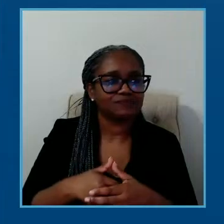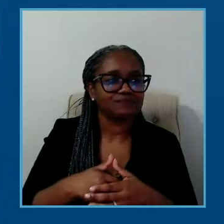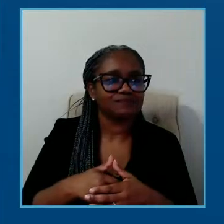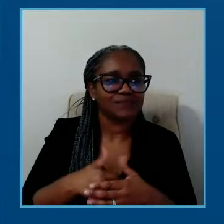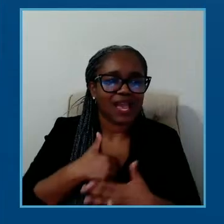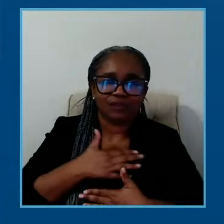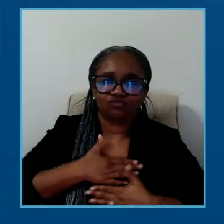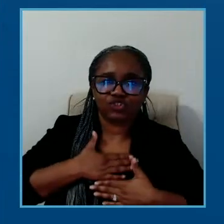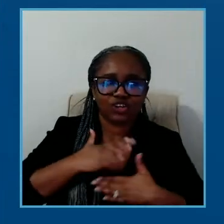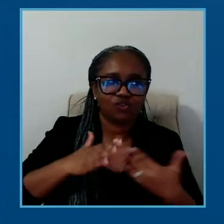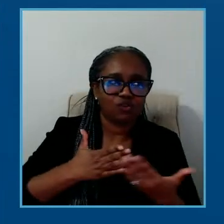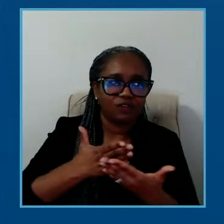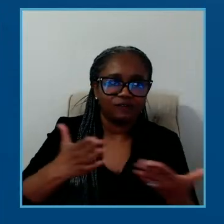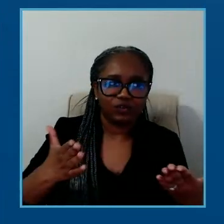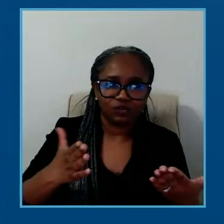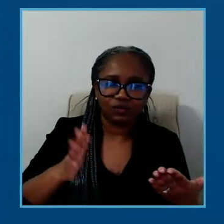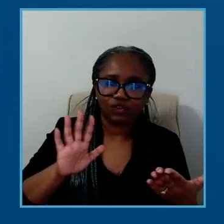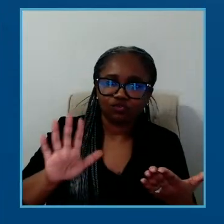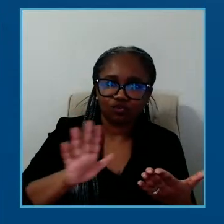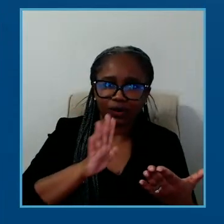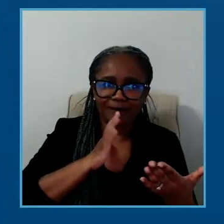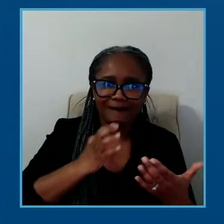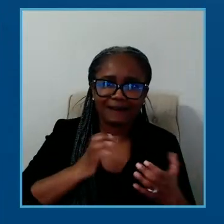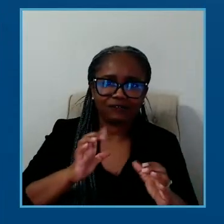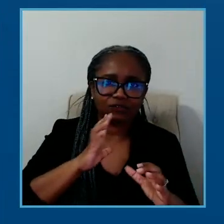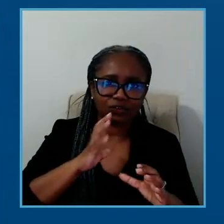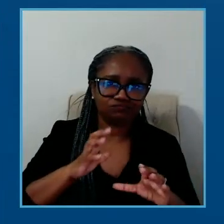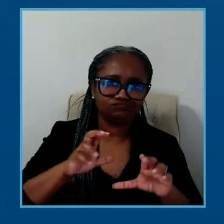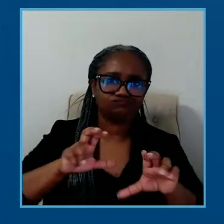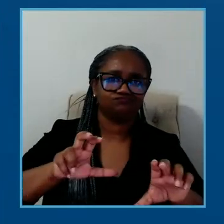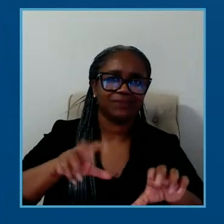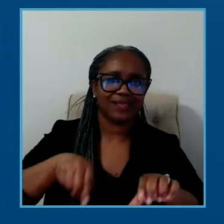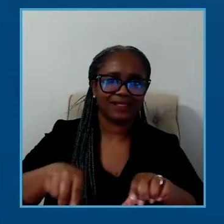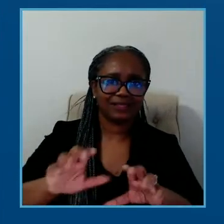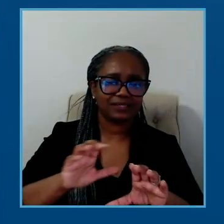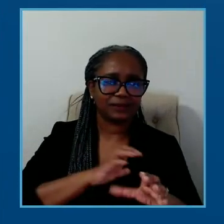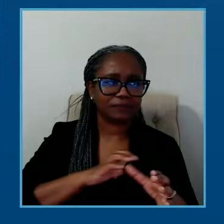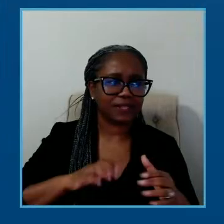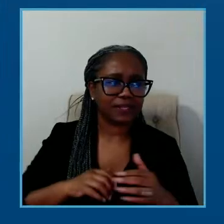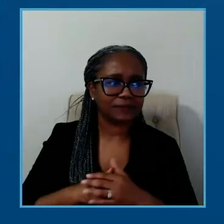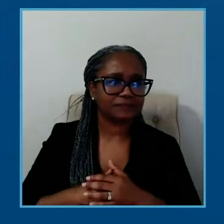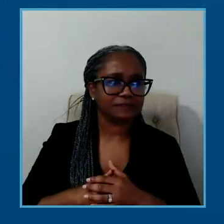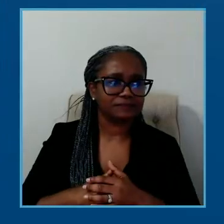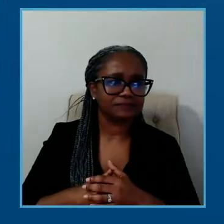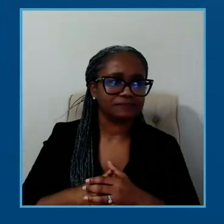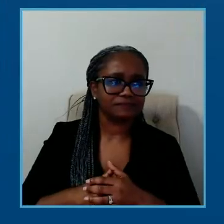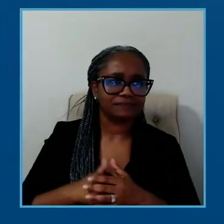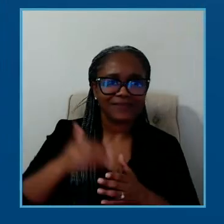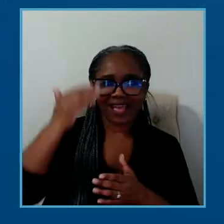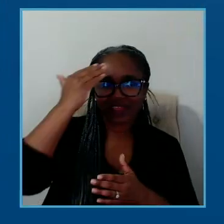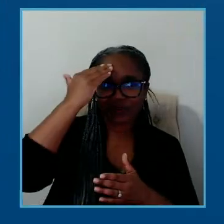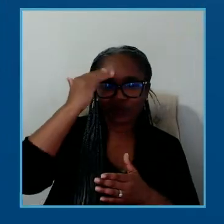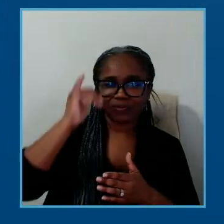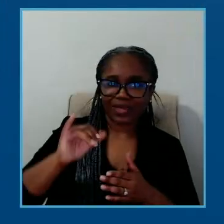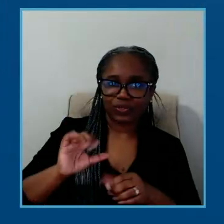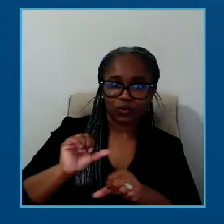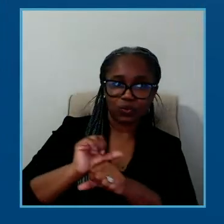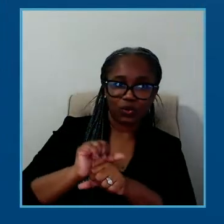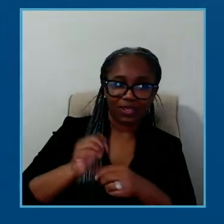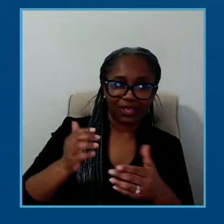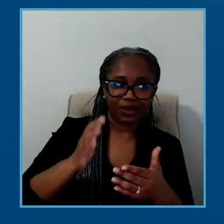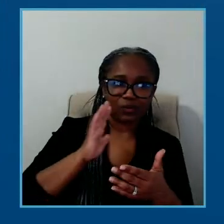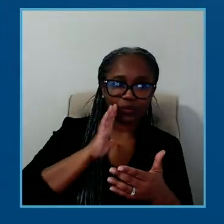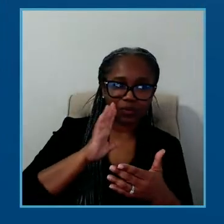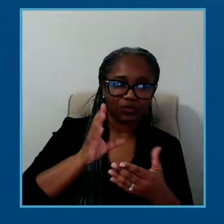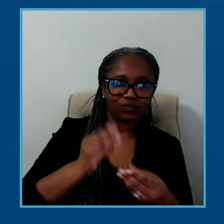the Credentials Committee on how this challenge should be resolved will be submitted to the full DNC as part of the report to the committee.